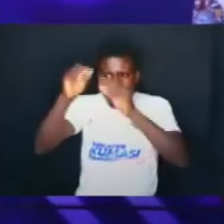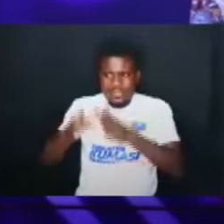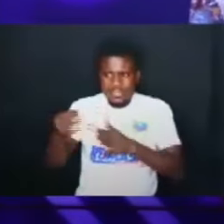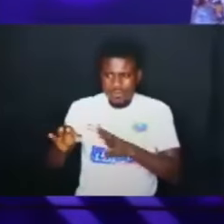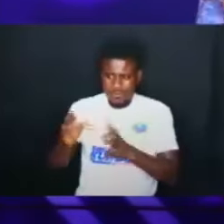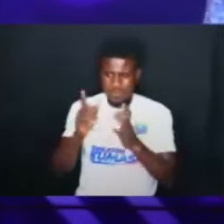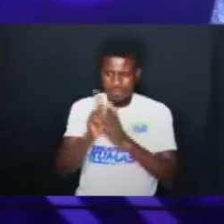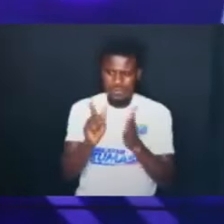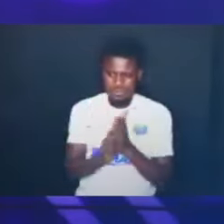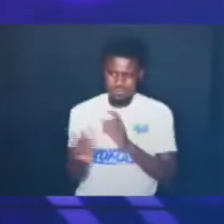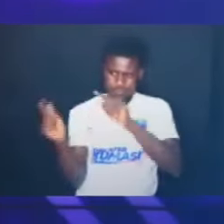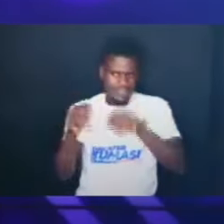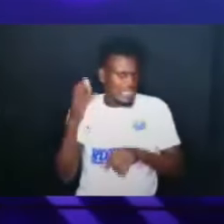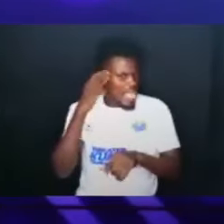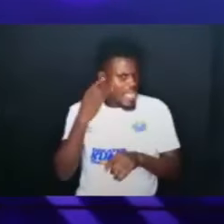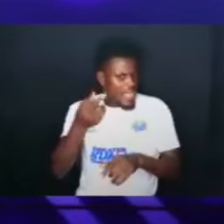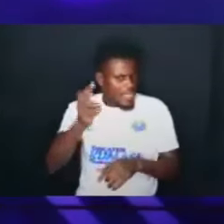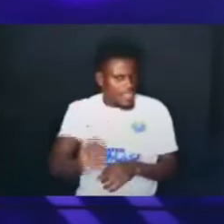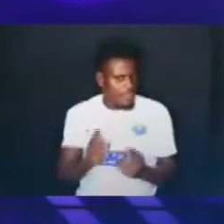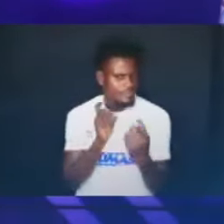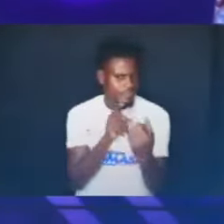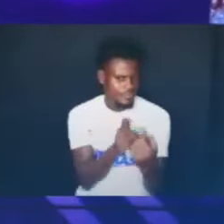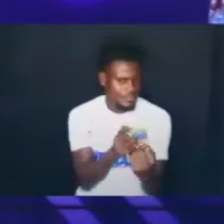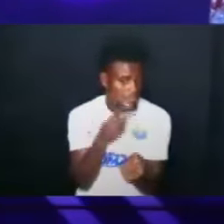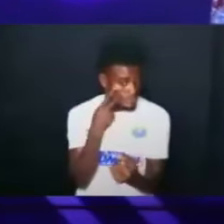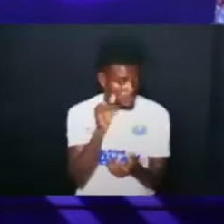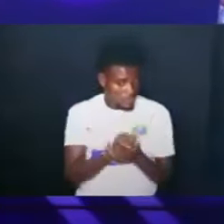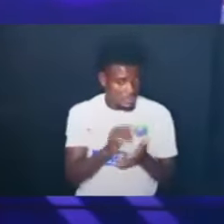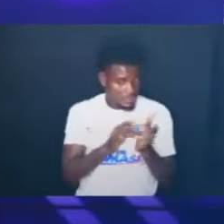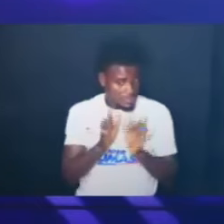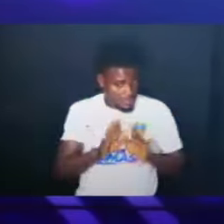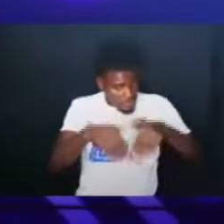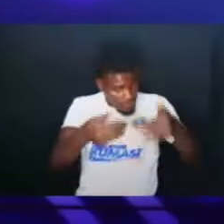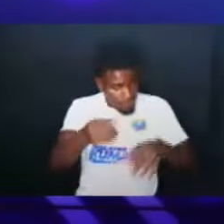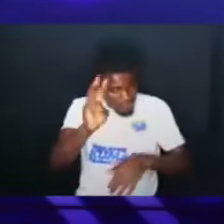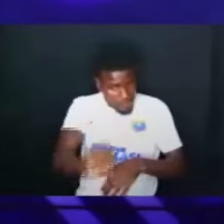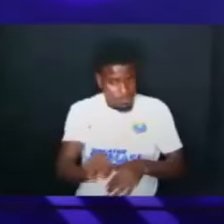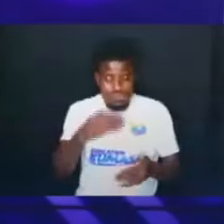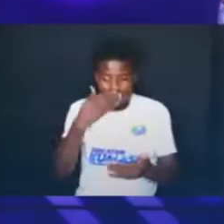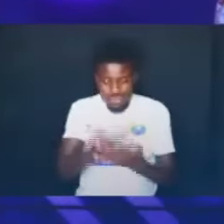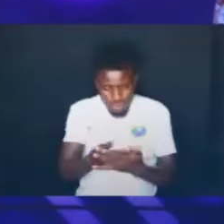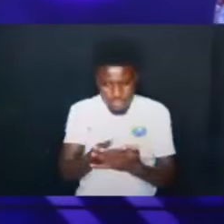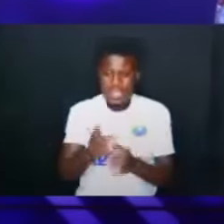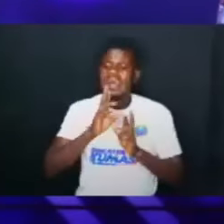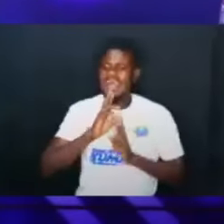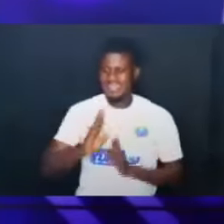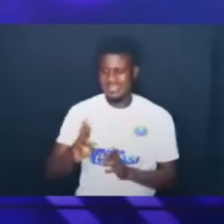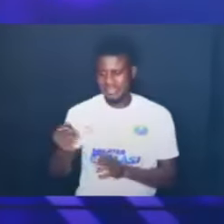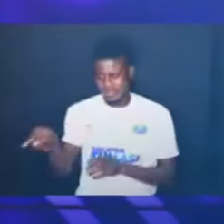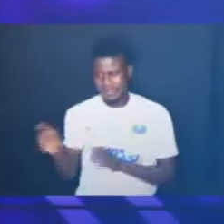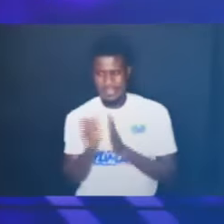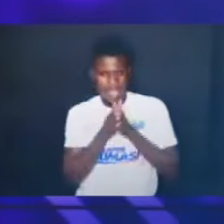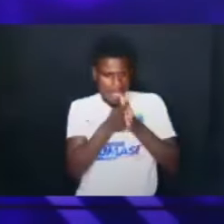them debating, noticing that Jesus had given them a good answer. He asked him, of all